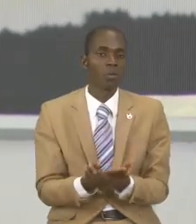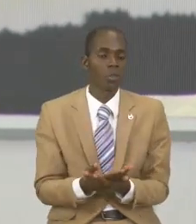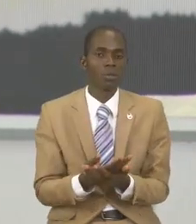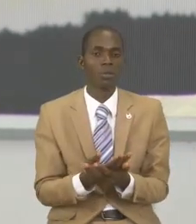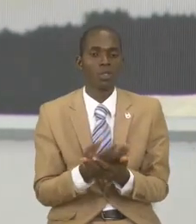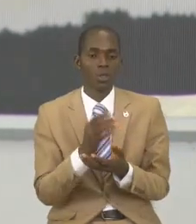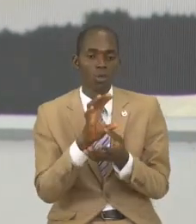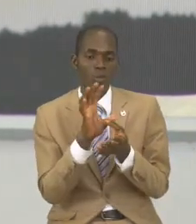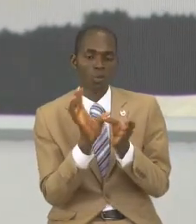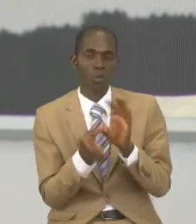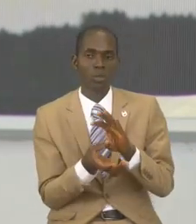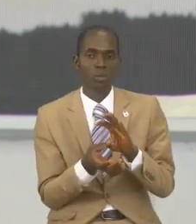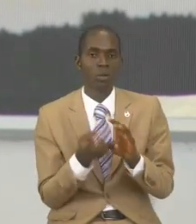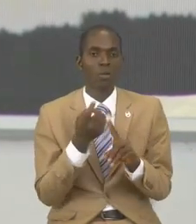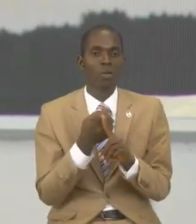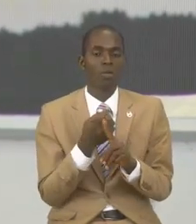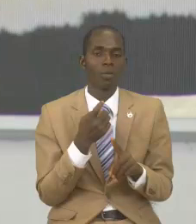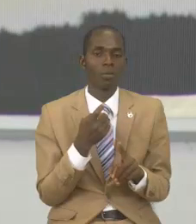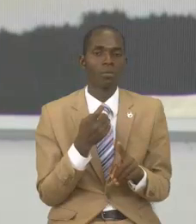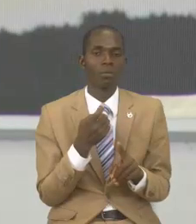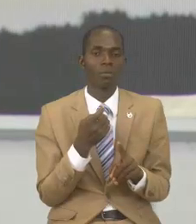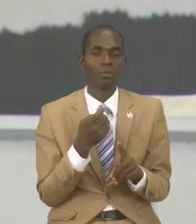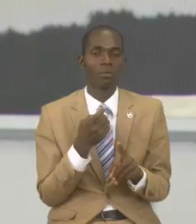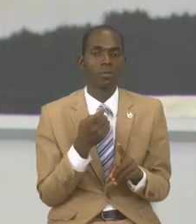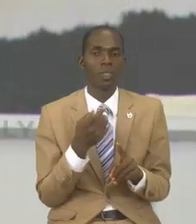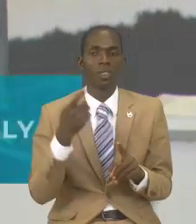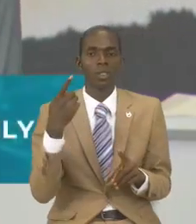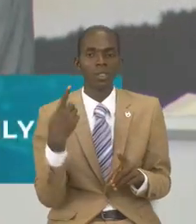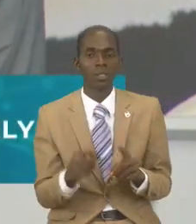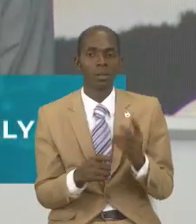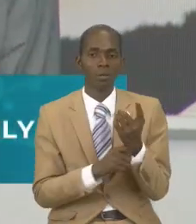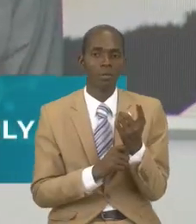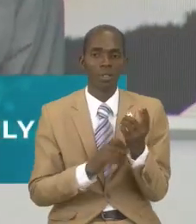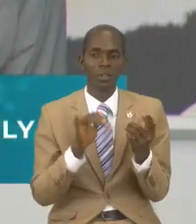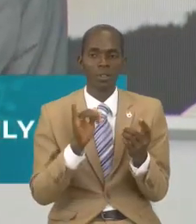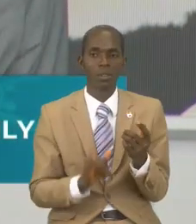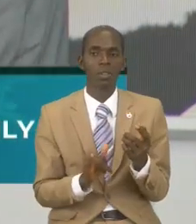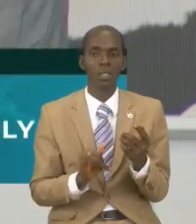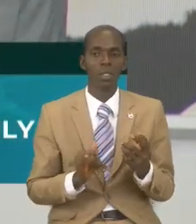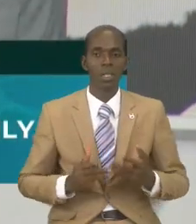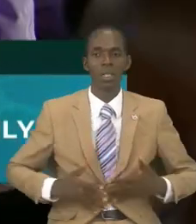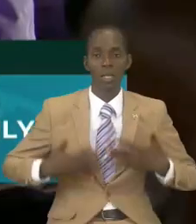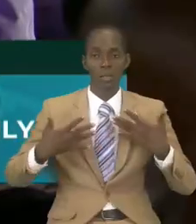conversion from the fleshly life.